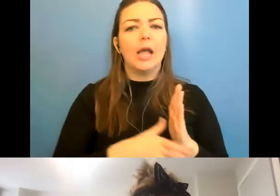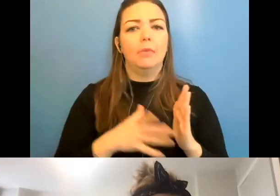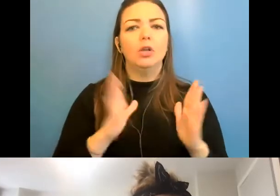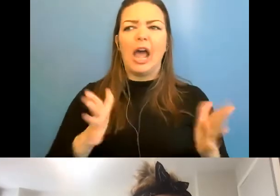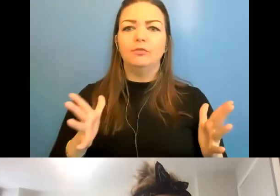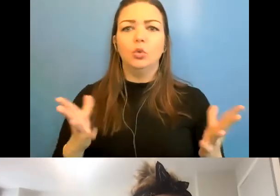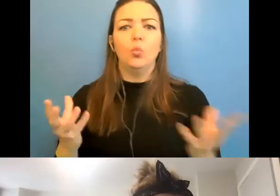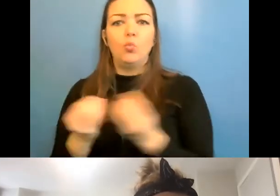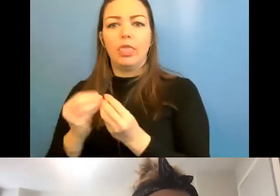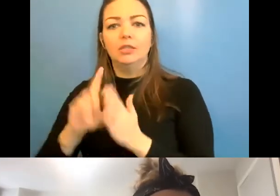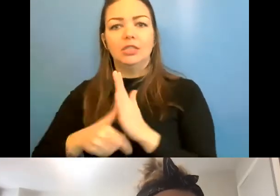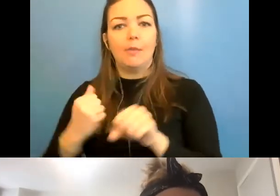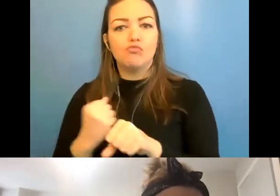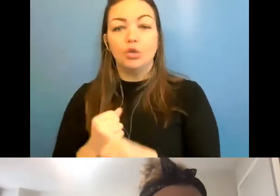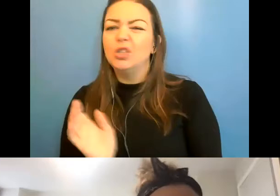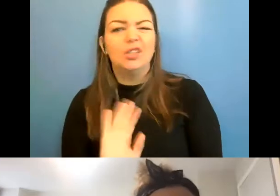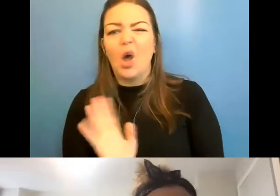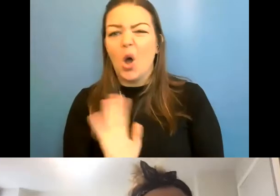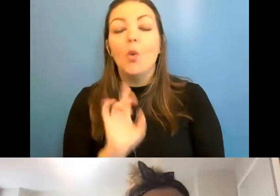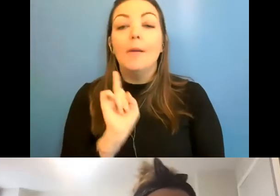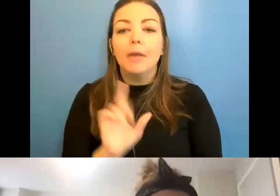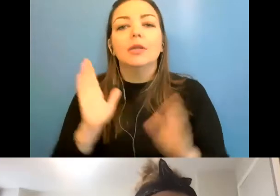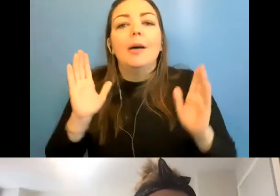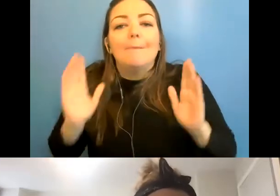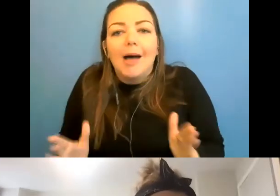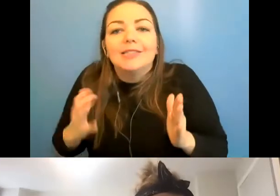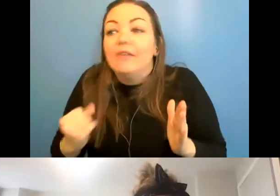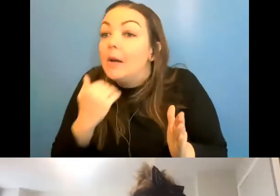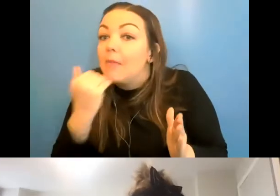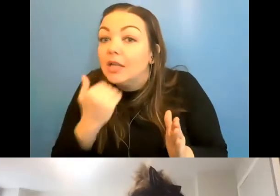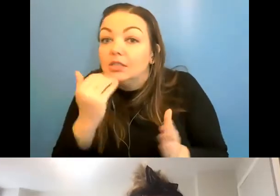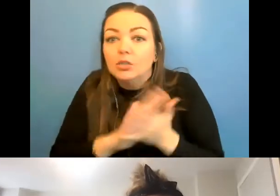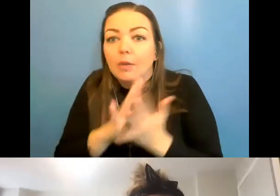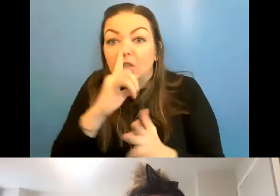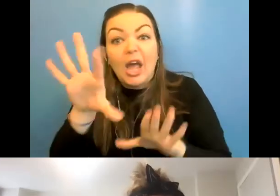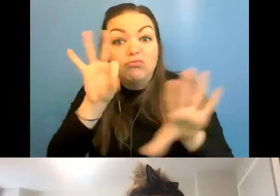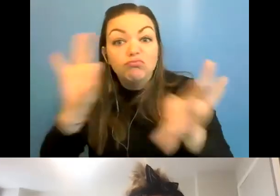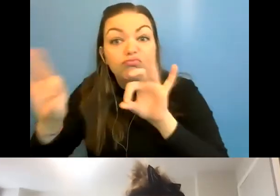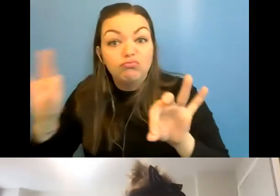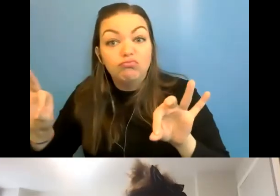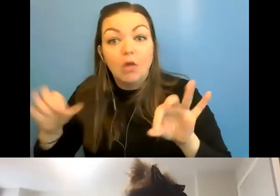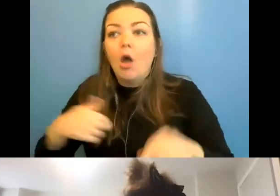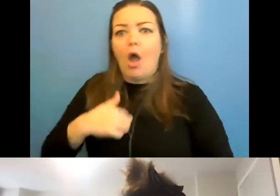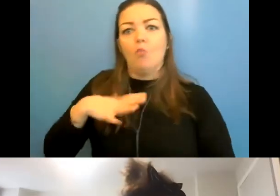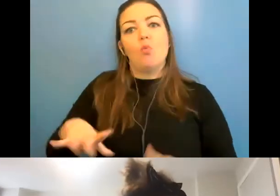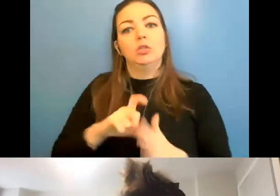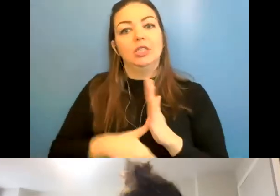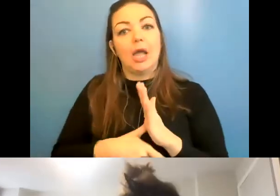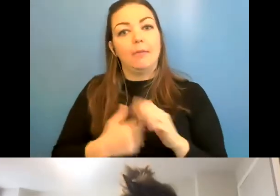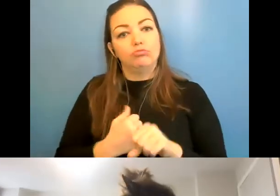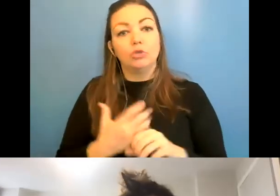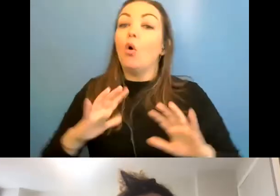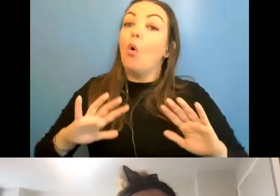need to have enough disabled people within that sector so that if a disabled artist does, or a non-disabled artist